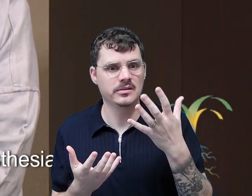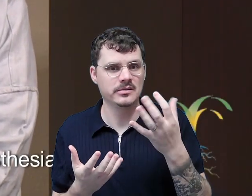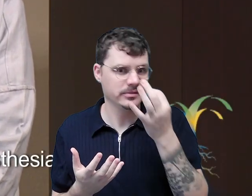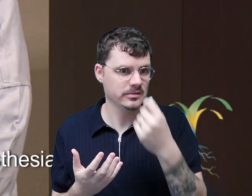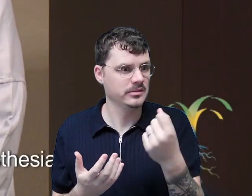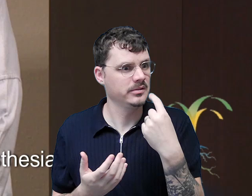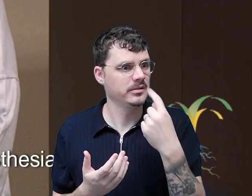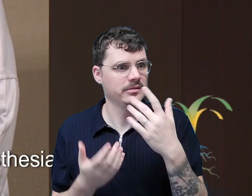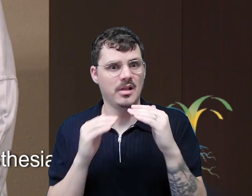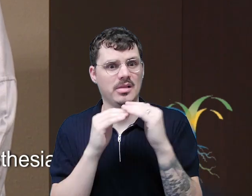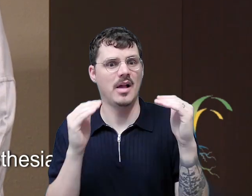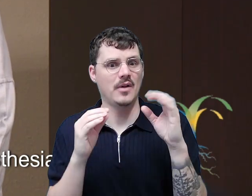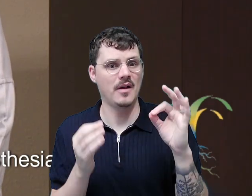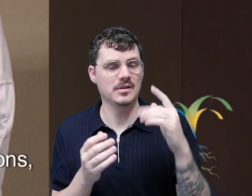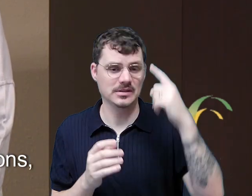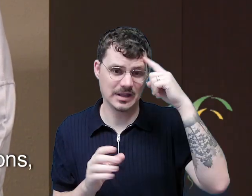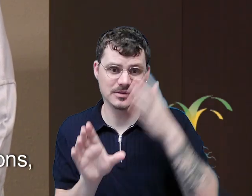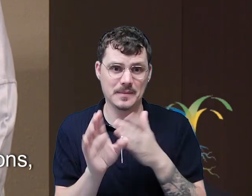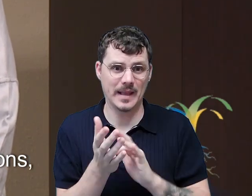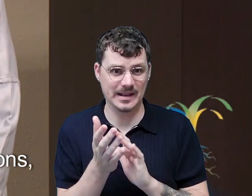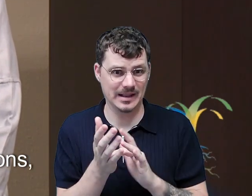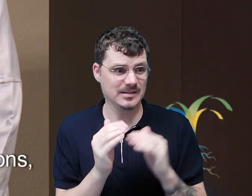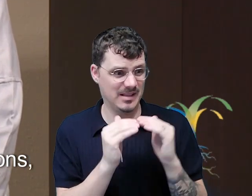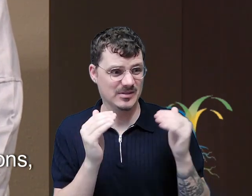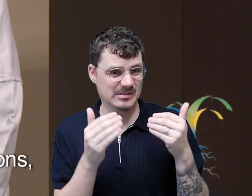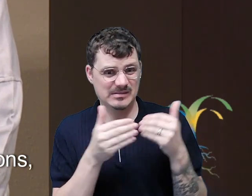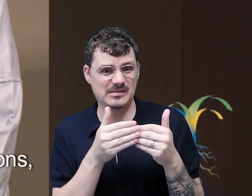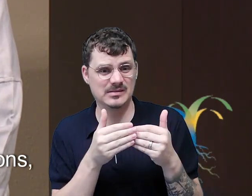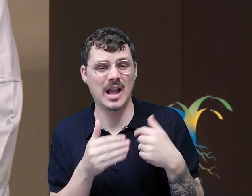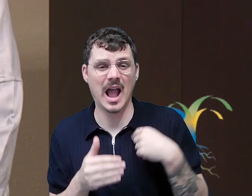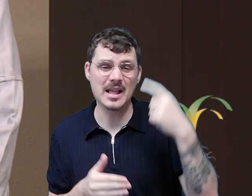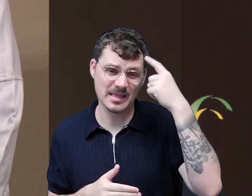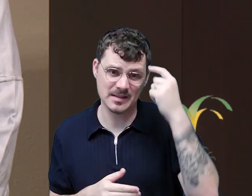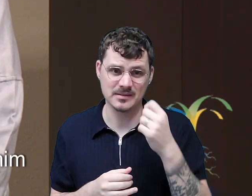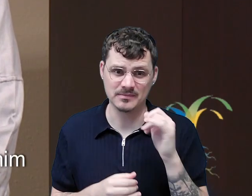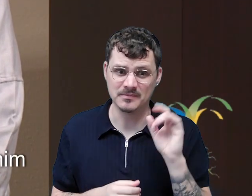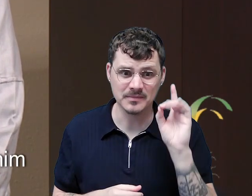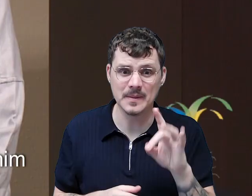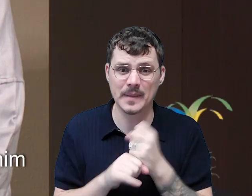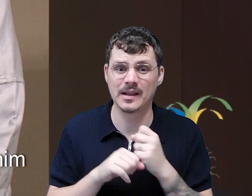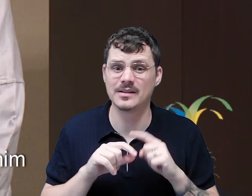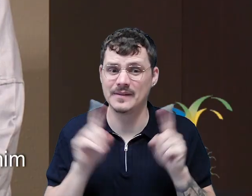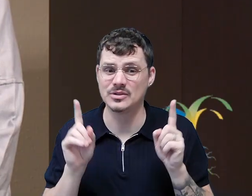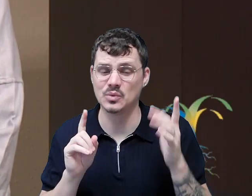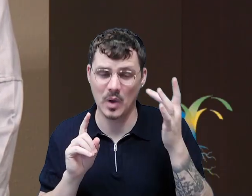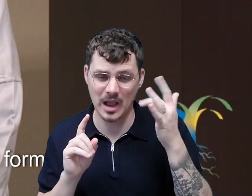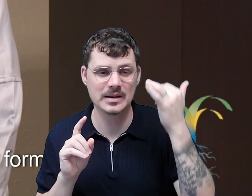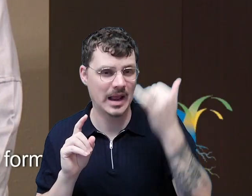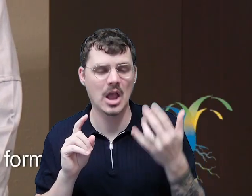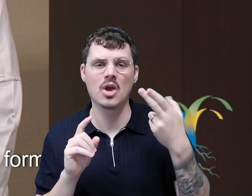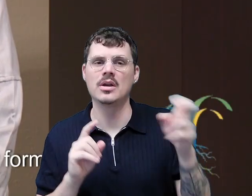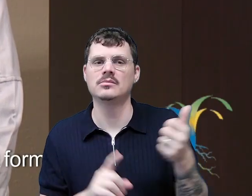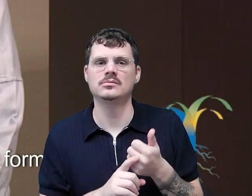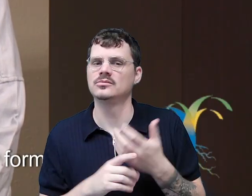receiving nearly general anesthesia levels of psychotropic medications, I think it made a difference to him